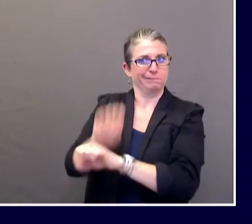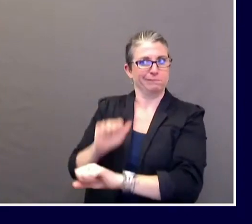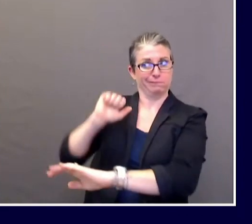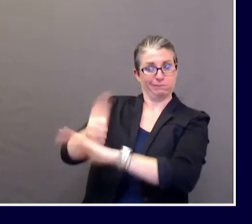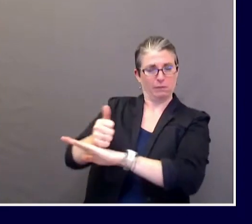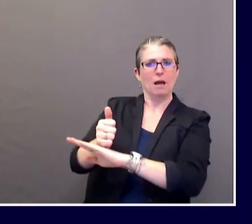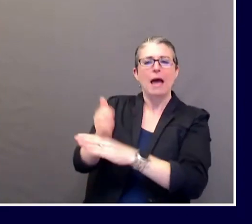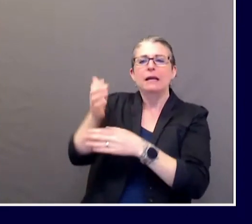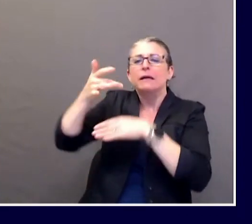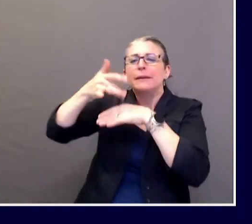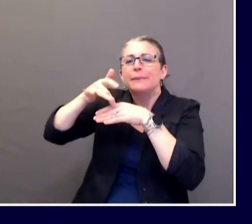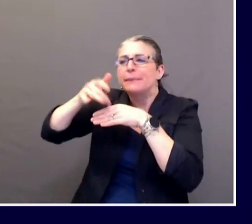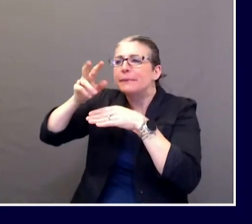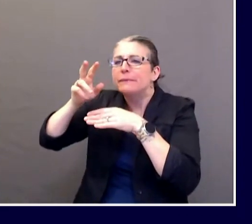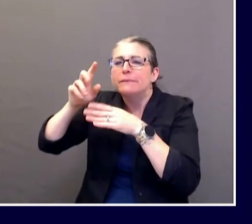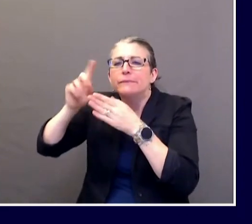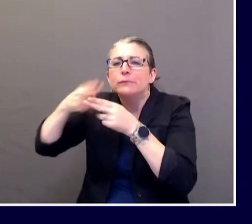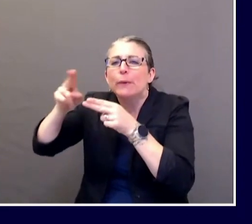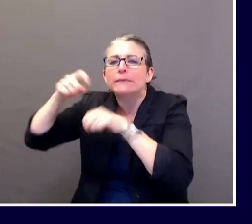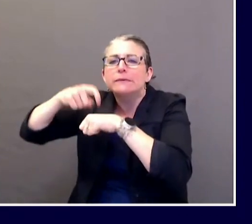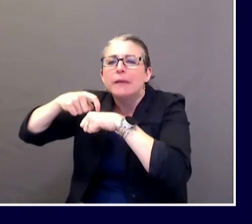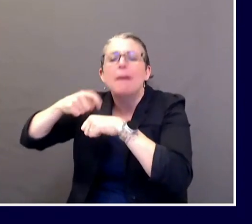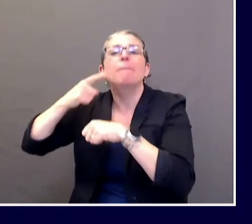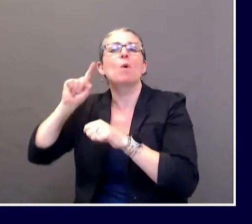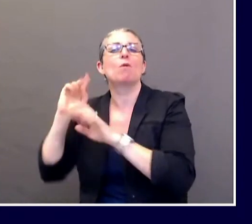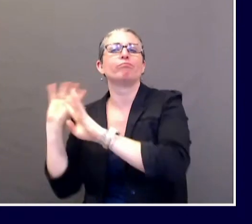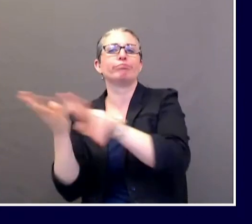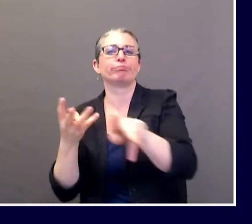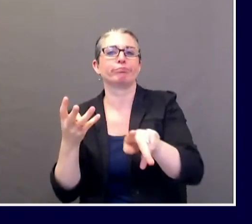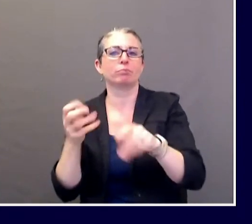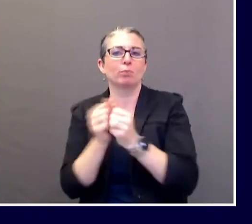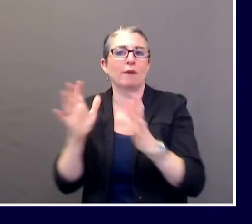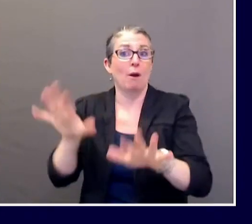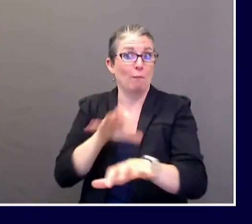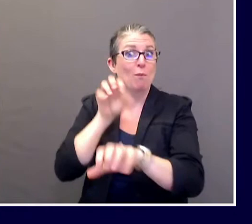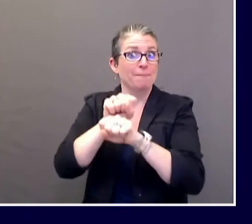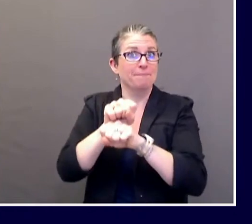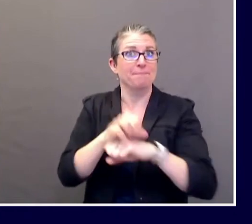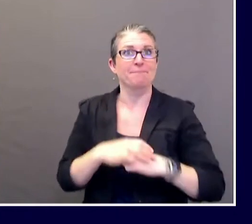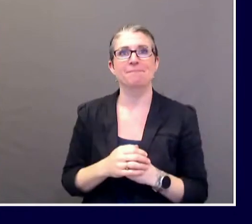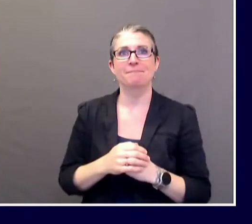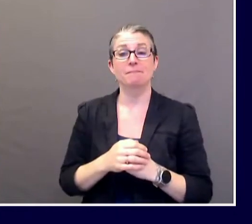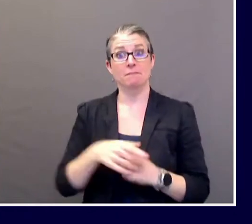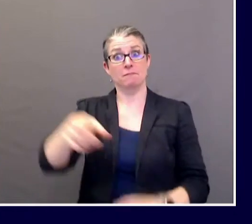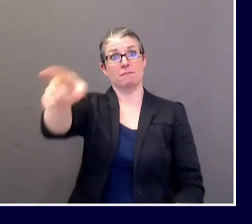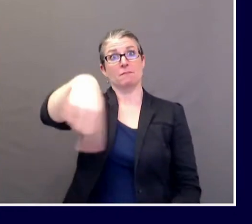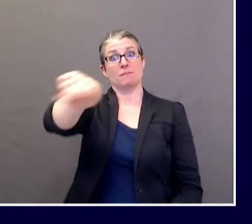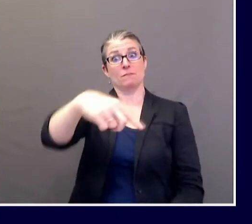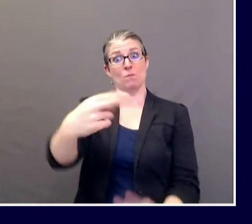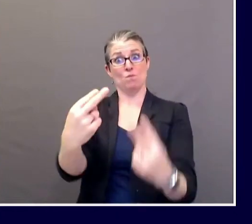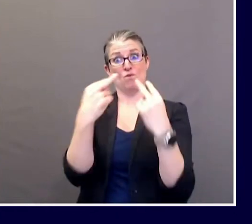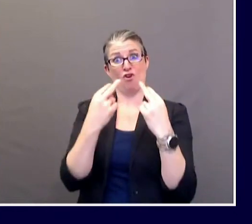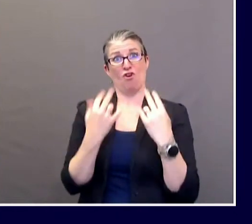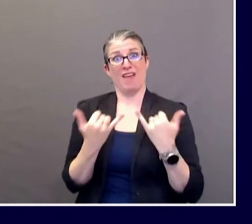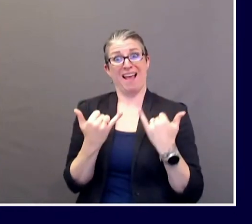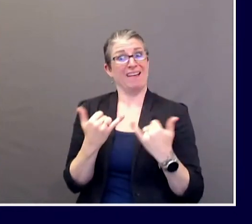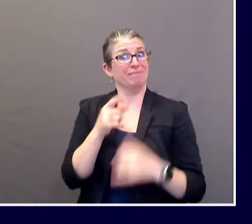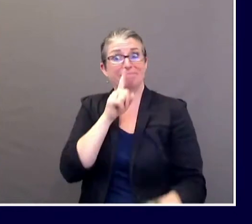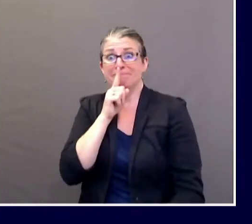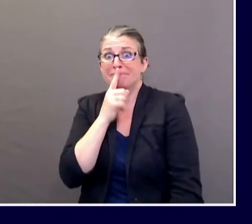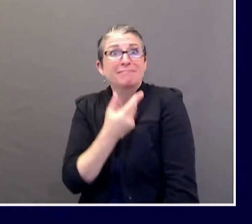that everybody who's looking for a vaccine, if going to Biddeford is an option for you for the remainder of today or tomorrow, please take advantage of